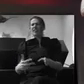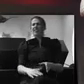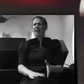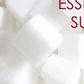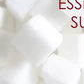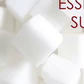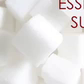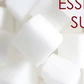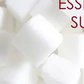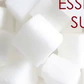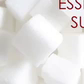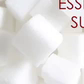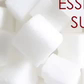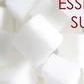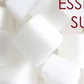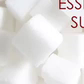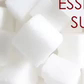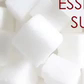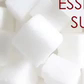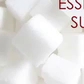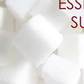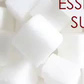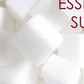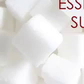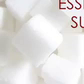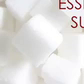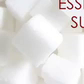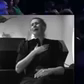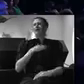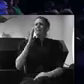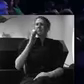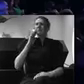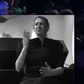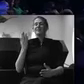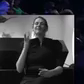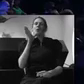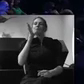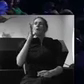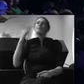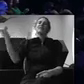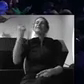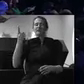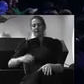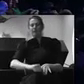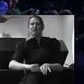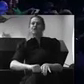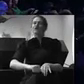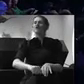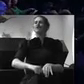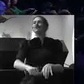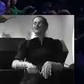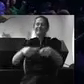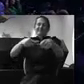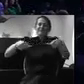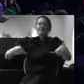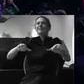knee. The plaster and a little kiss from your mother did miracles. Your wound healed, and after a few days, a